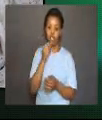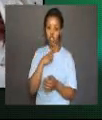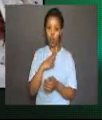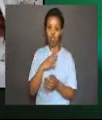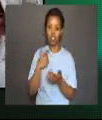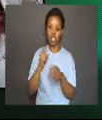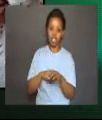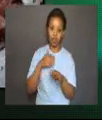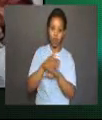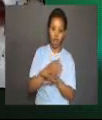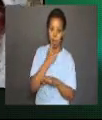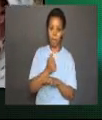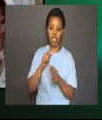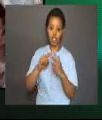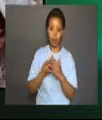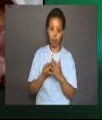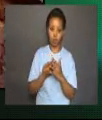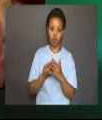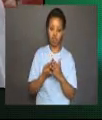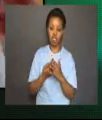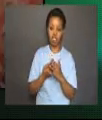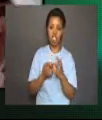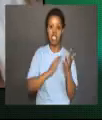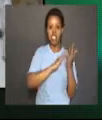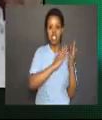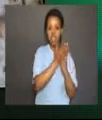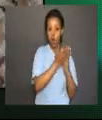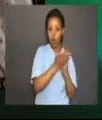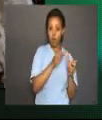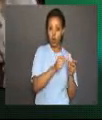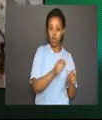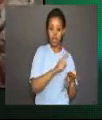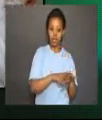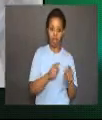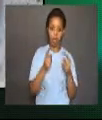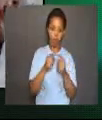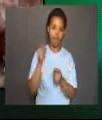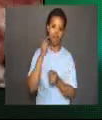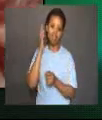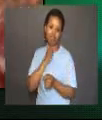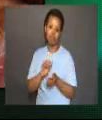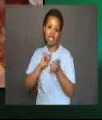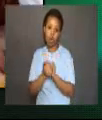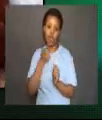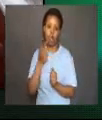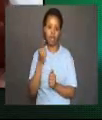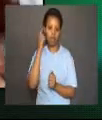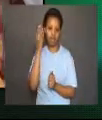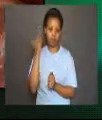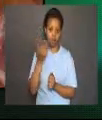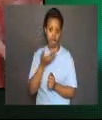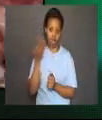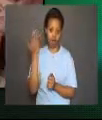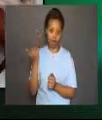spontaneously turn into flies. Now that rationale and scientific methods